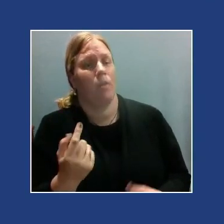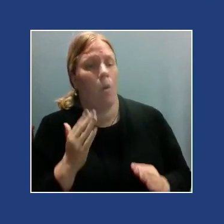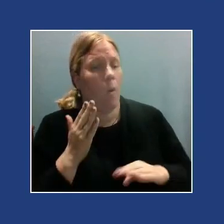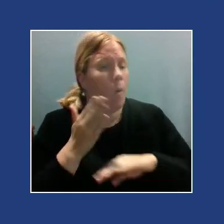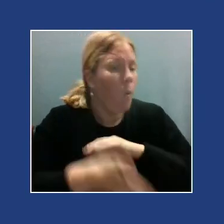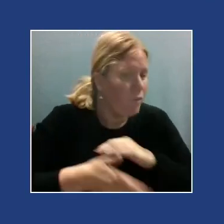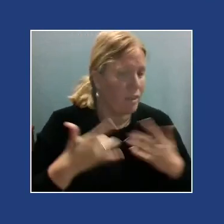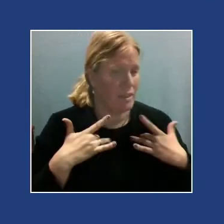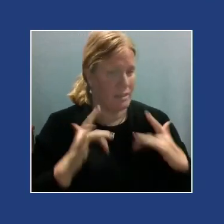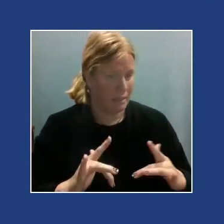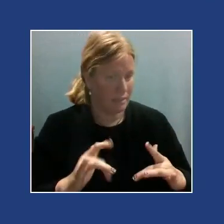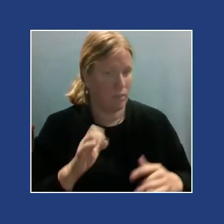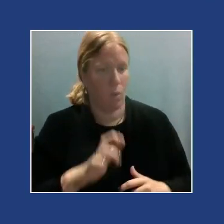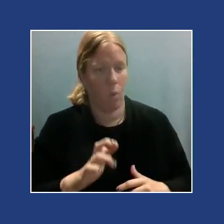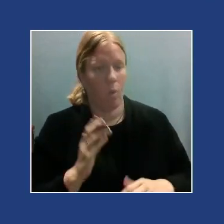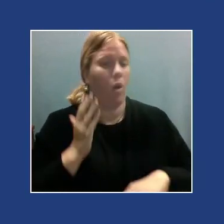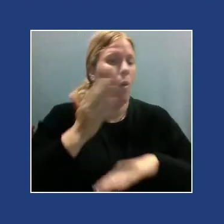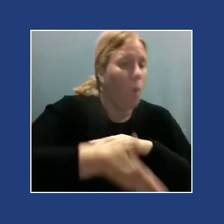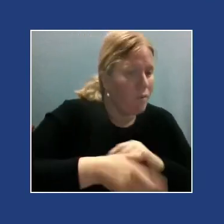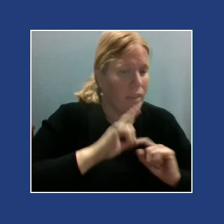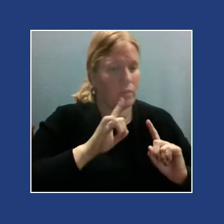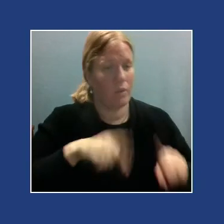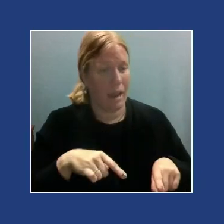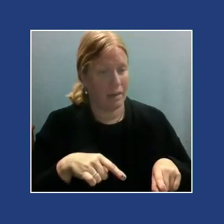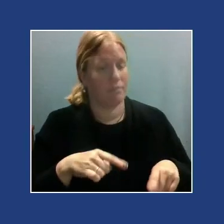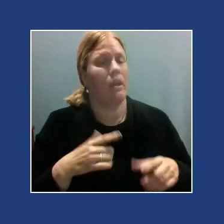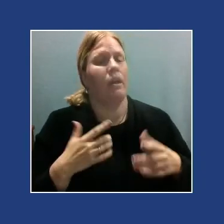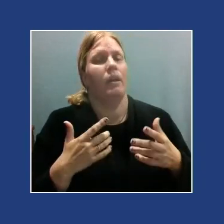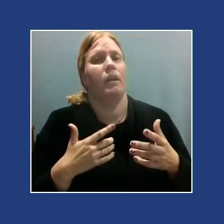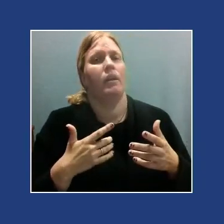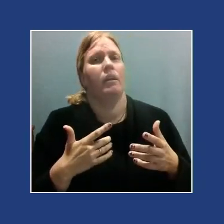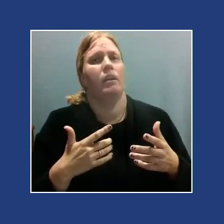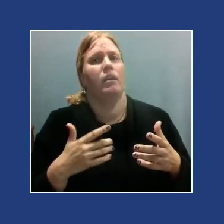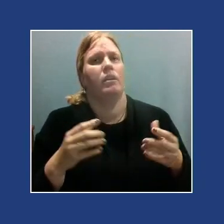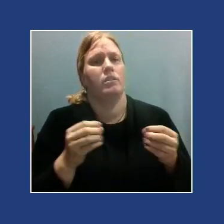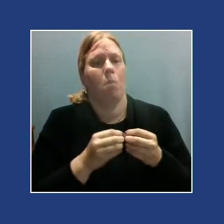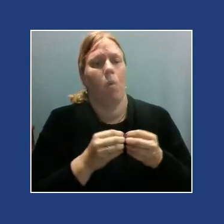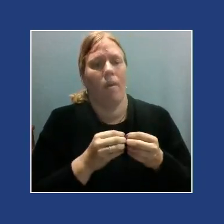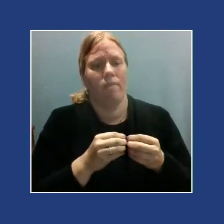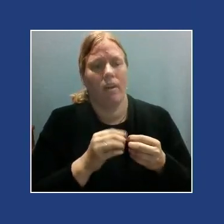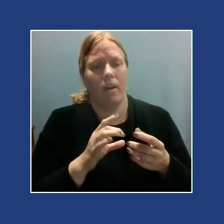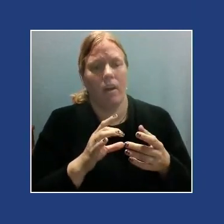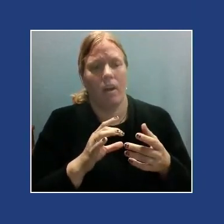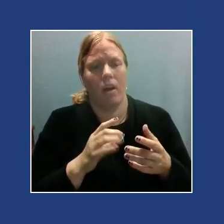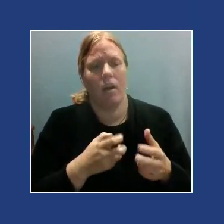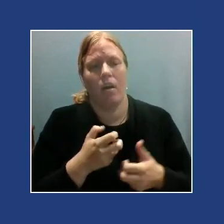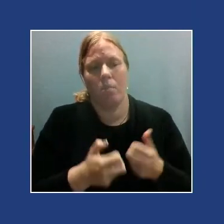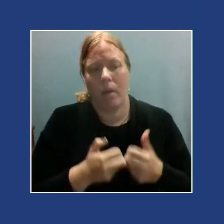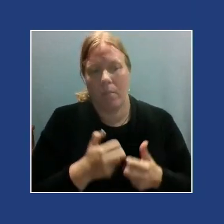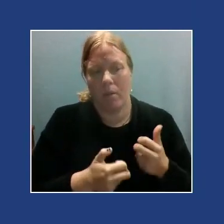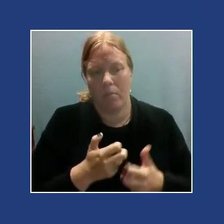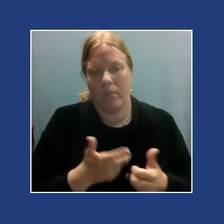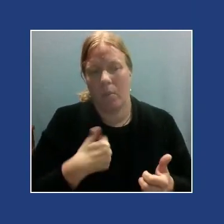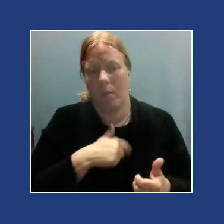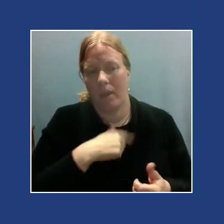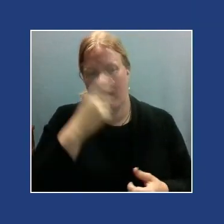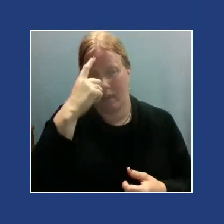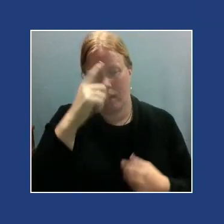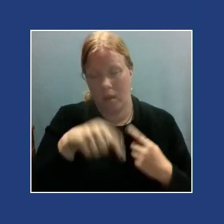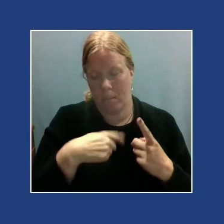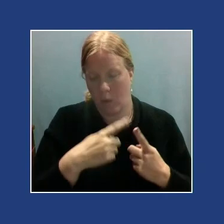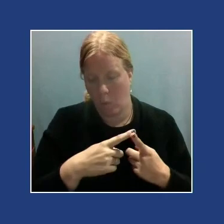sensitive or overly reactive, or that there's an attachment problem of the kind that we often think about